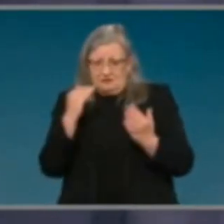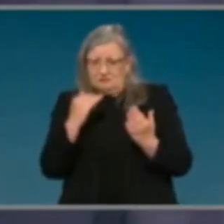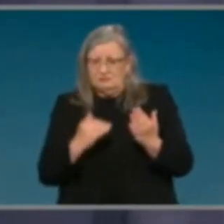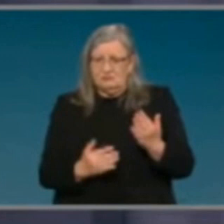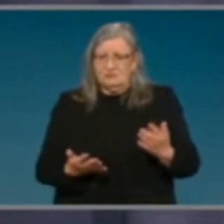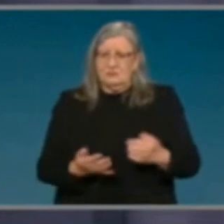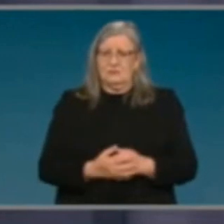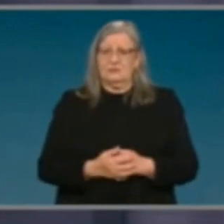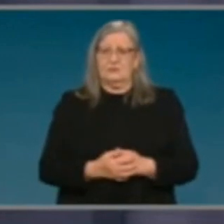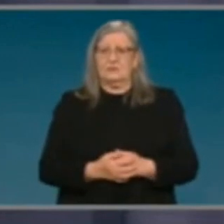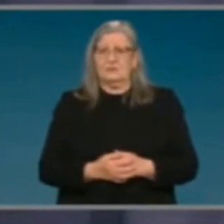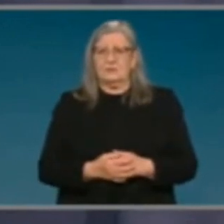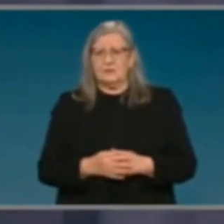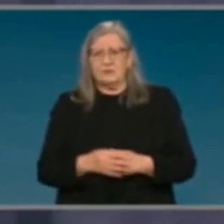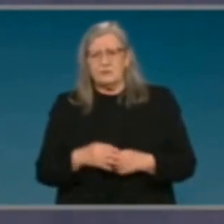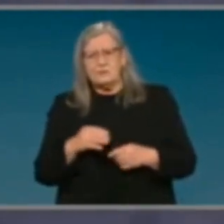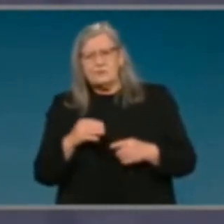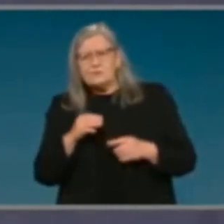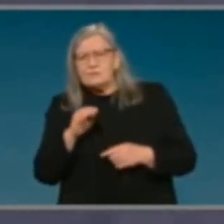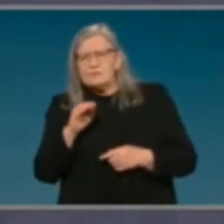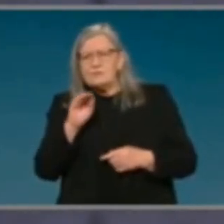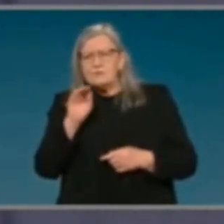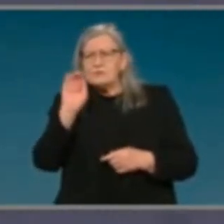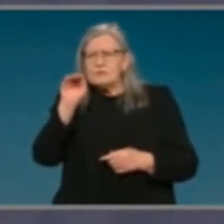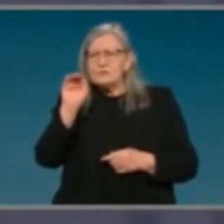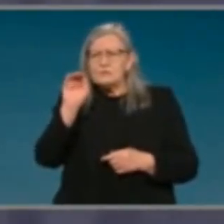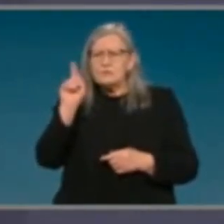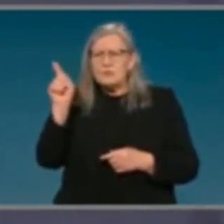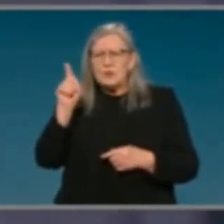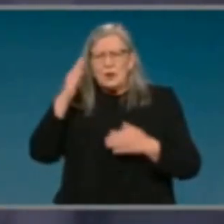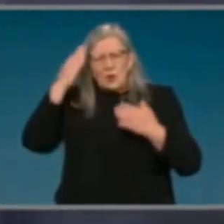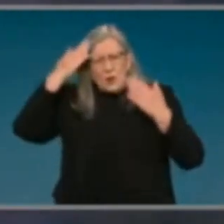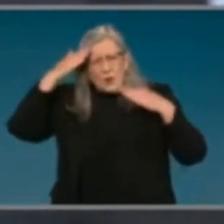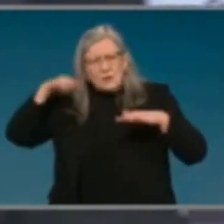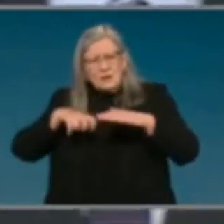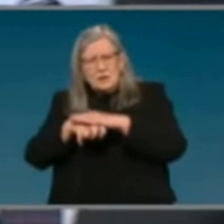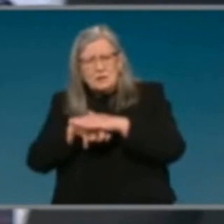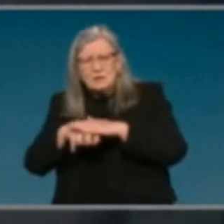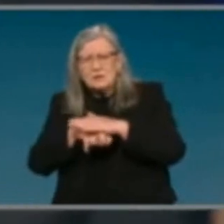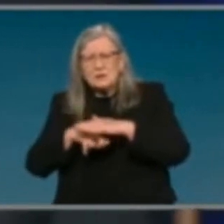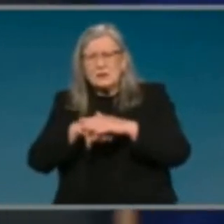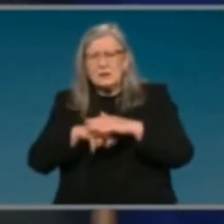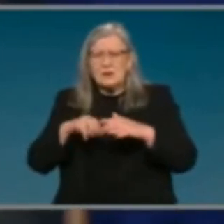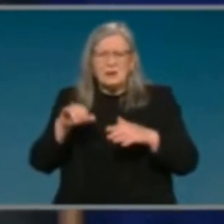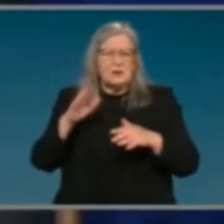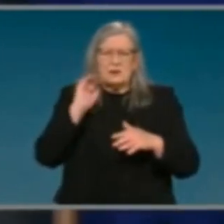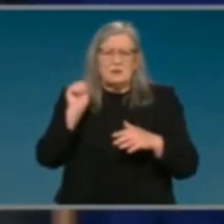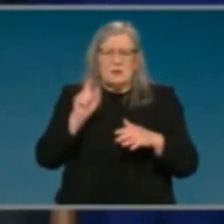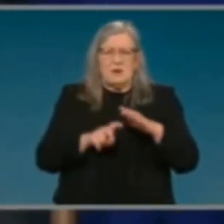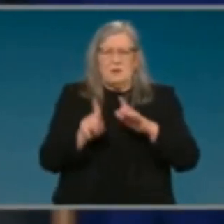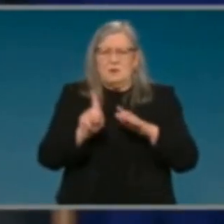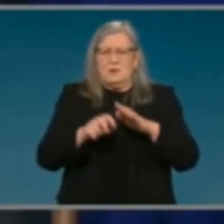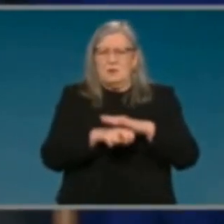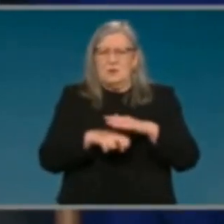Professor Kelly, I just wanted to ask you about hotel quarantine and overall quarantine arrangements. What's your advice to the federal government? How would you like to